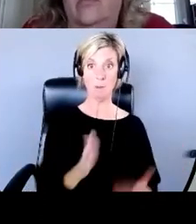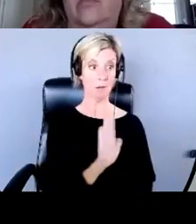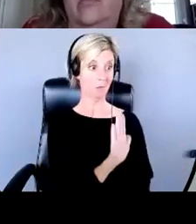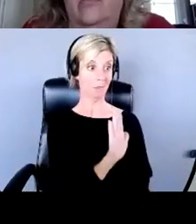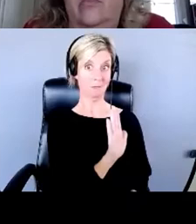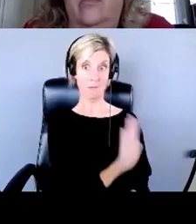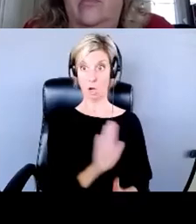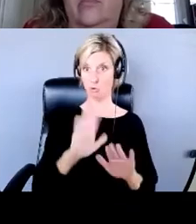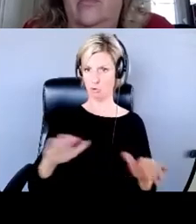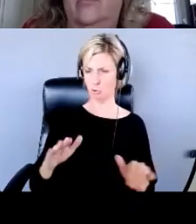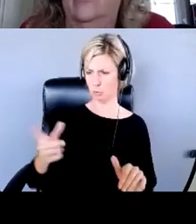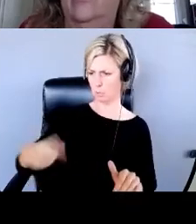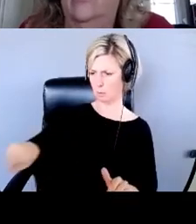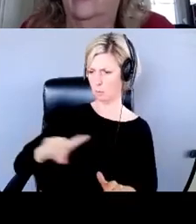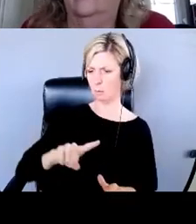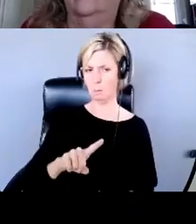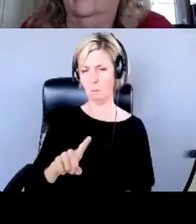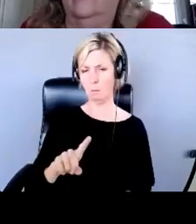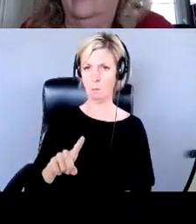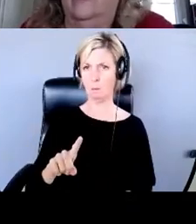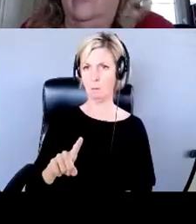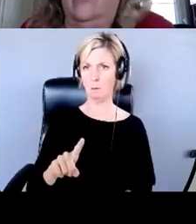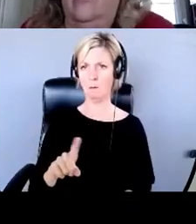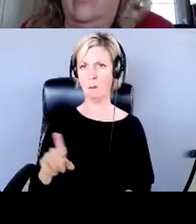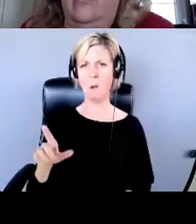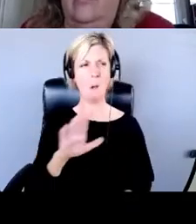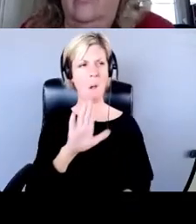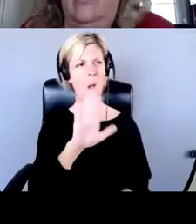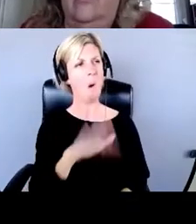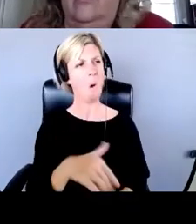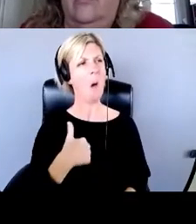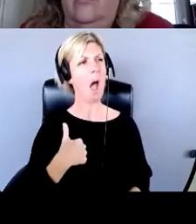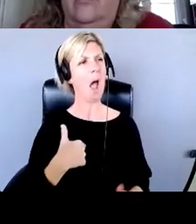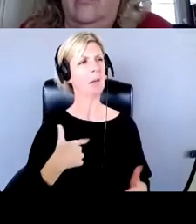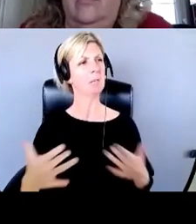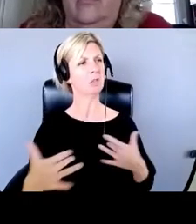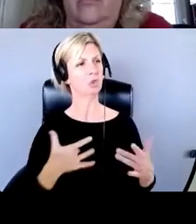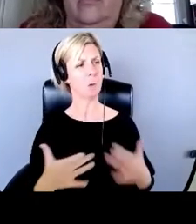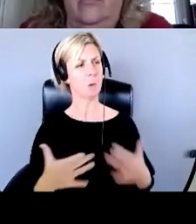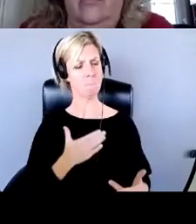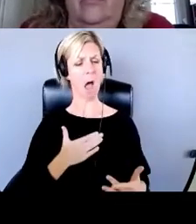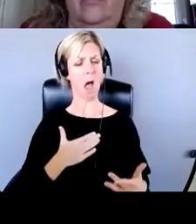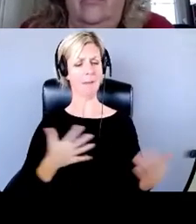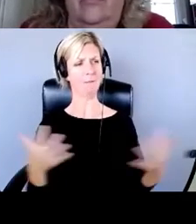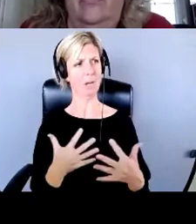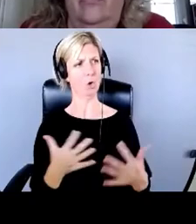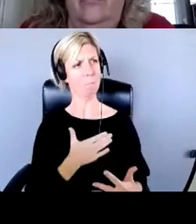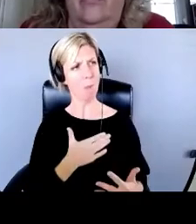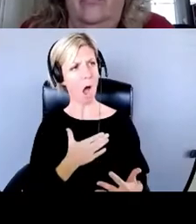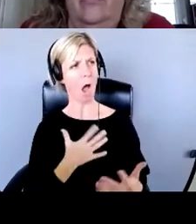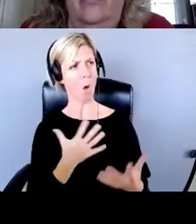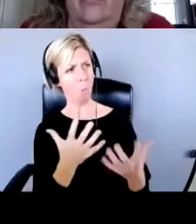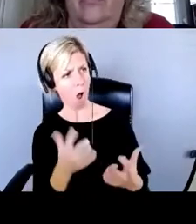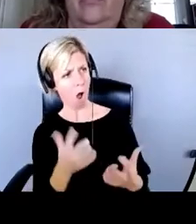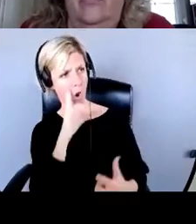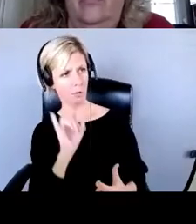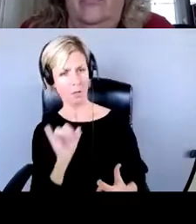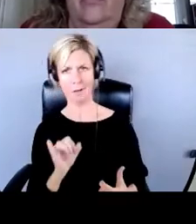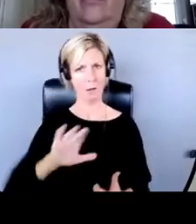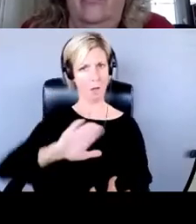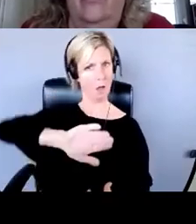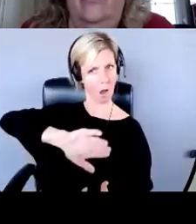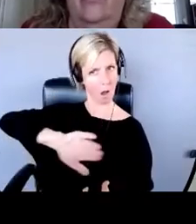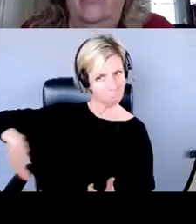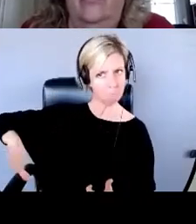that there is a suspicion of abuse, there is something going on. And so again, developing relationship